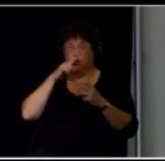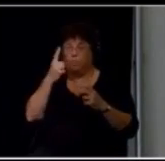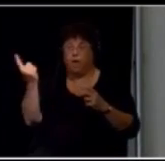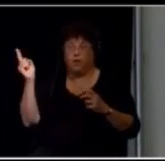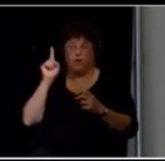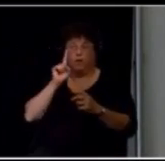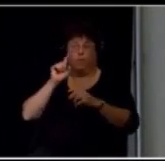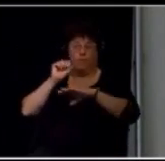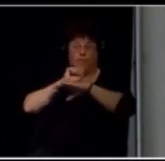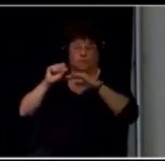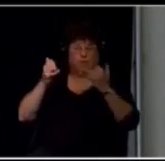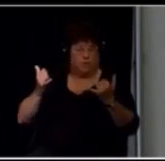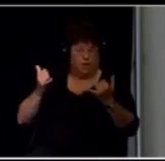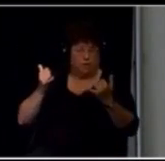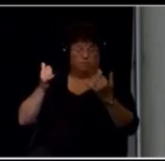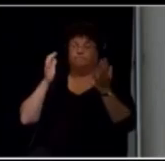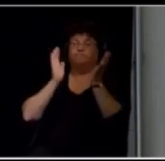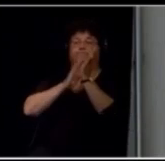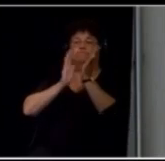up?